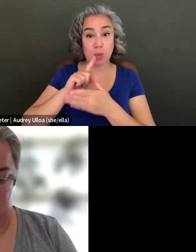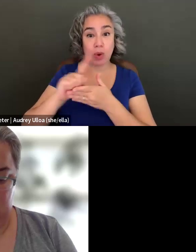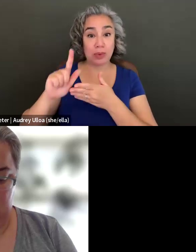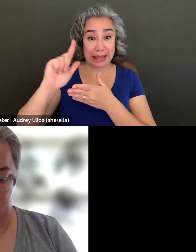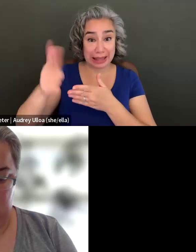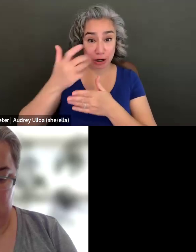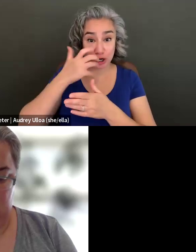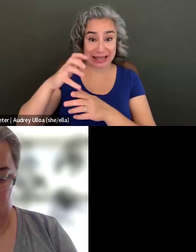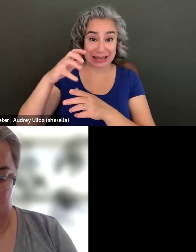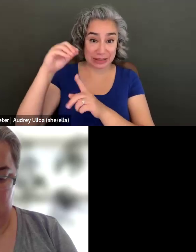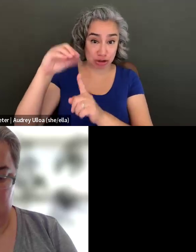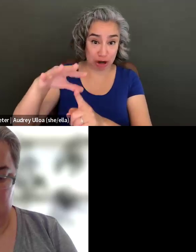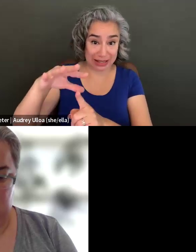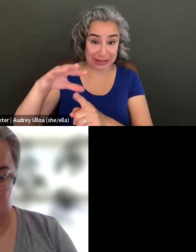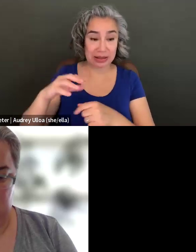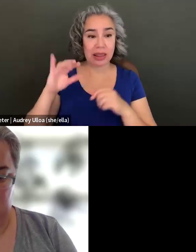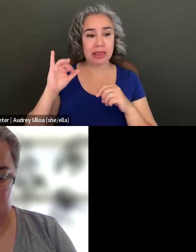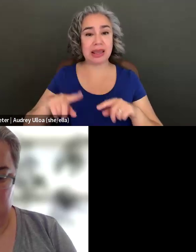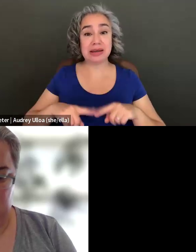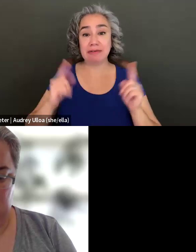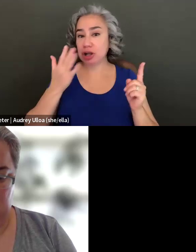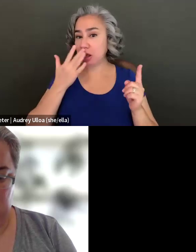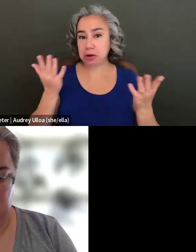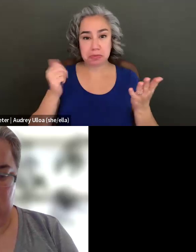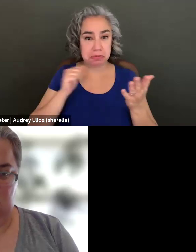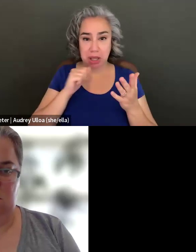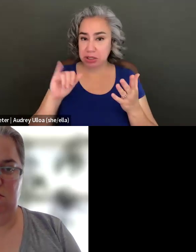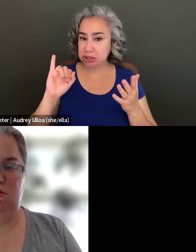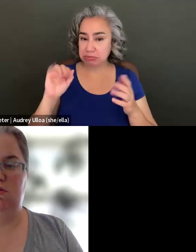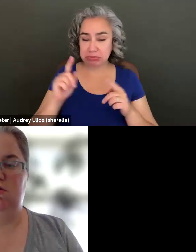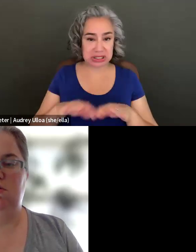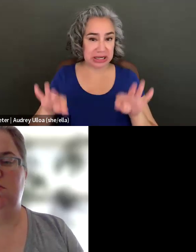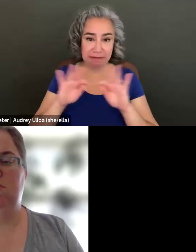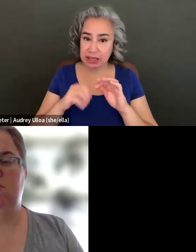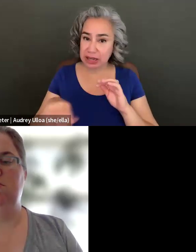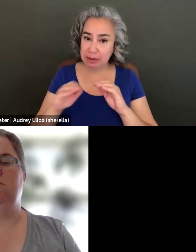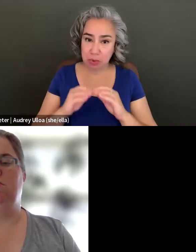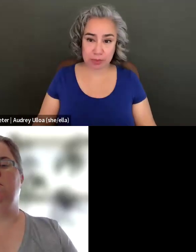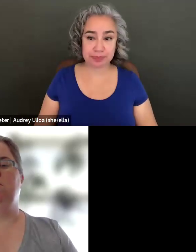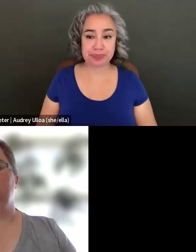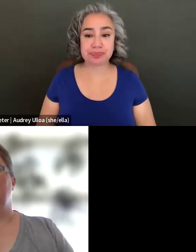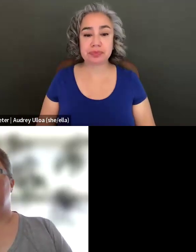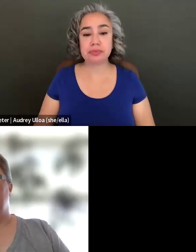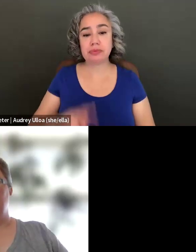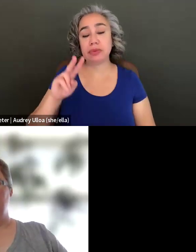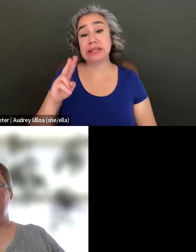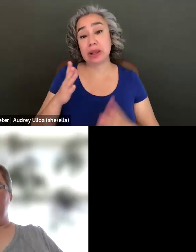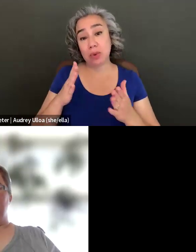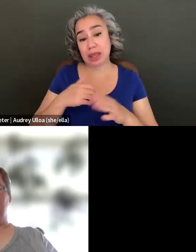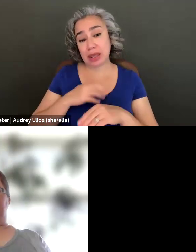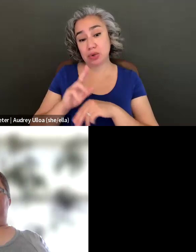stress, this difference in color was no longer significant. The second way that I used Plant